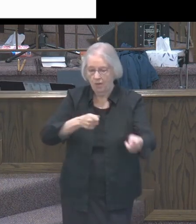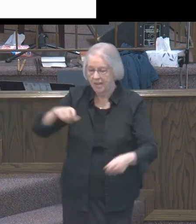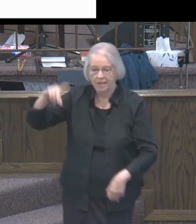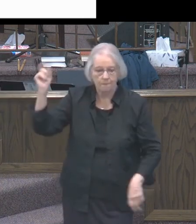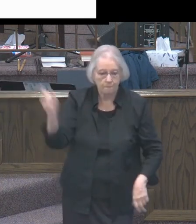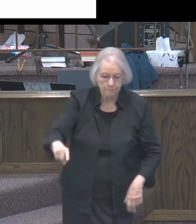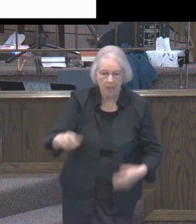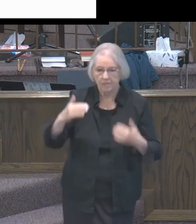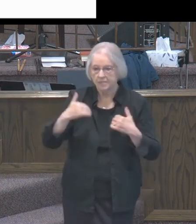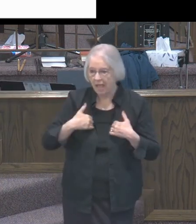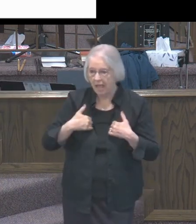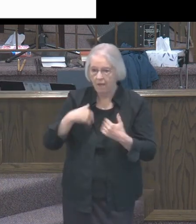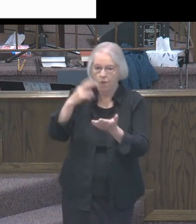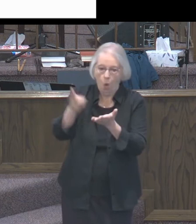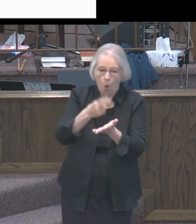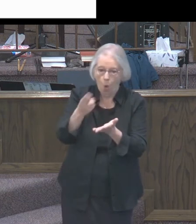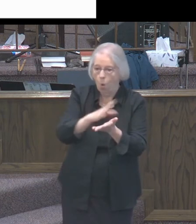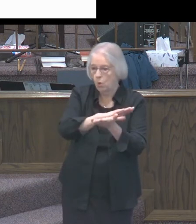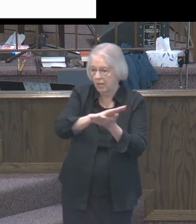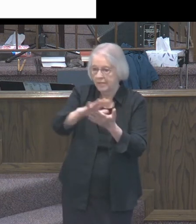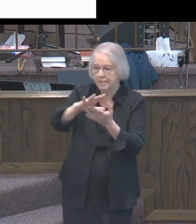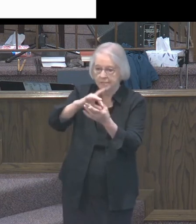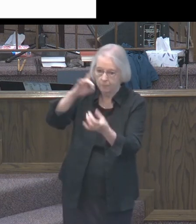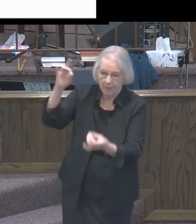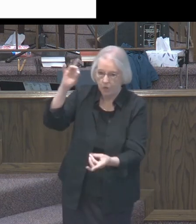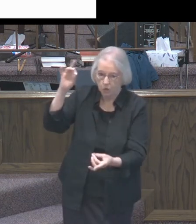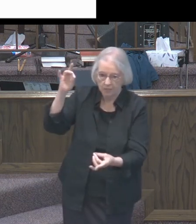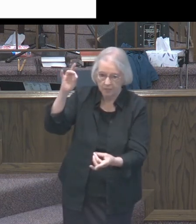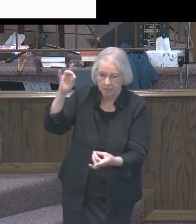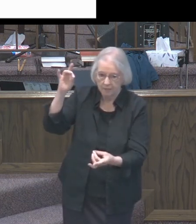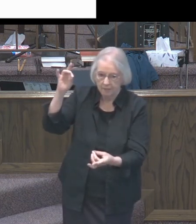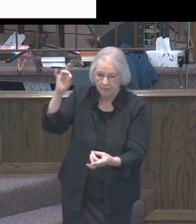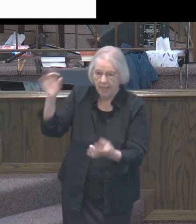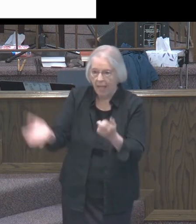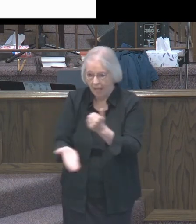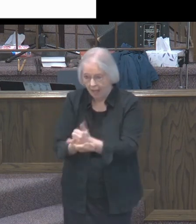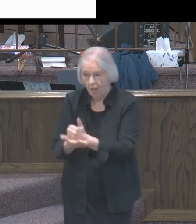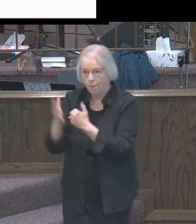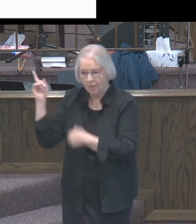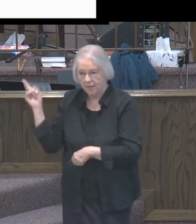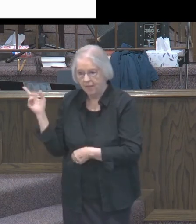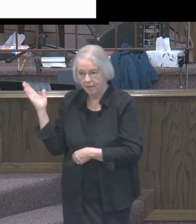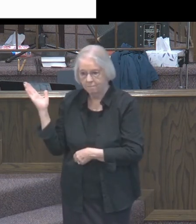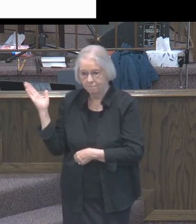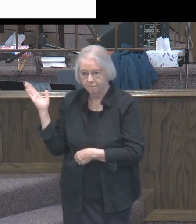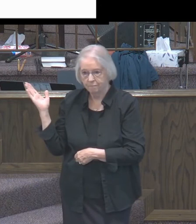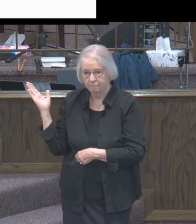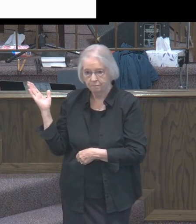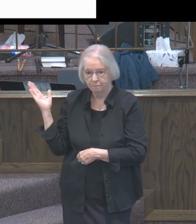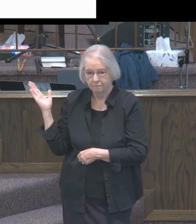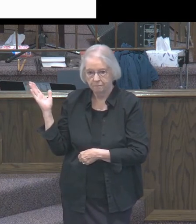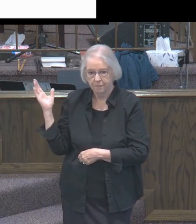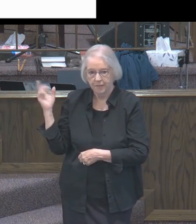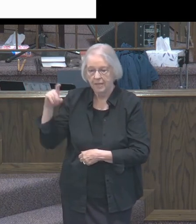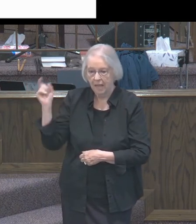over and over and over and over. Maybe some of you, and if that's the case, I truly ask for your forgiveness.